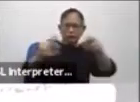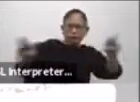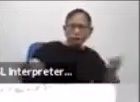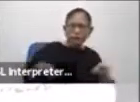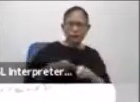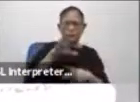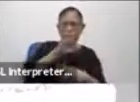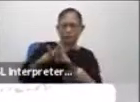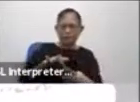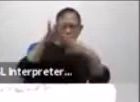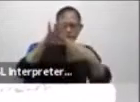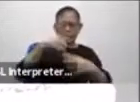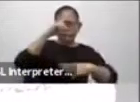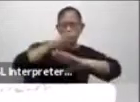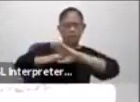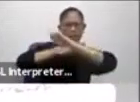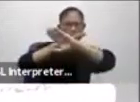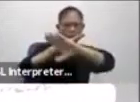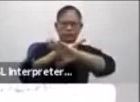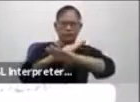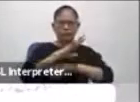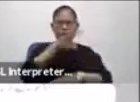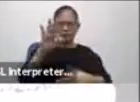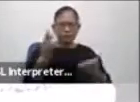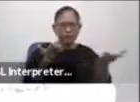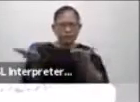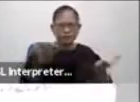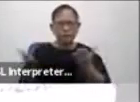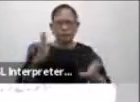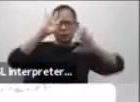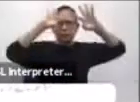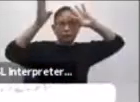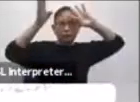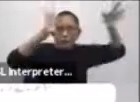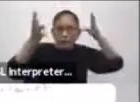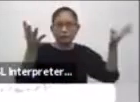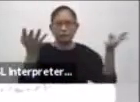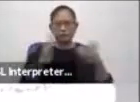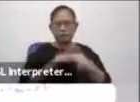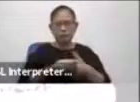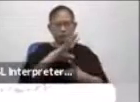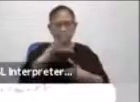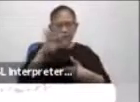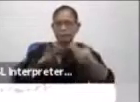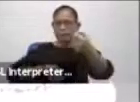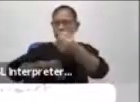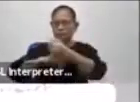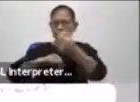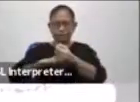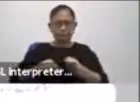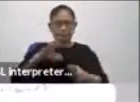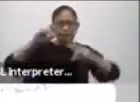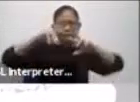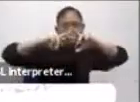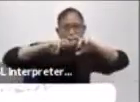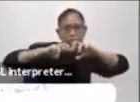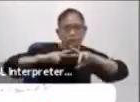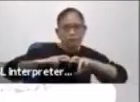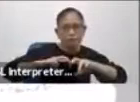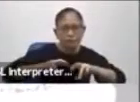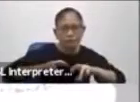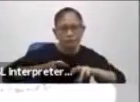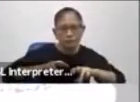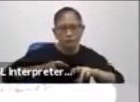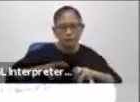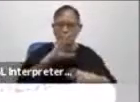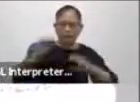in particular in prevention, risk mitigation, services and innovation, in terms of service delivery, research and data collection,